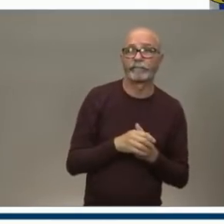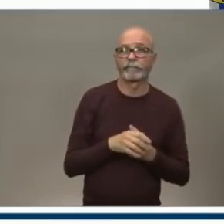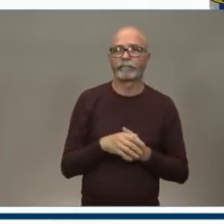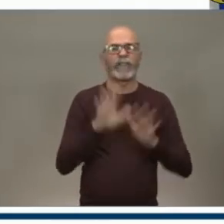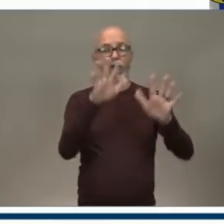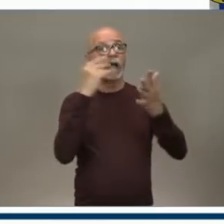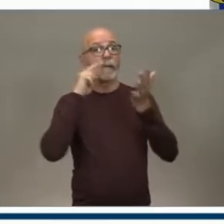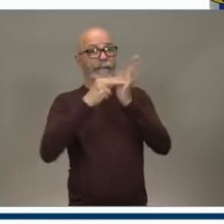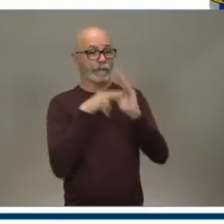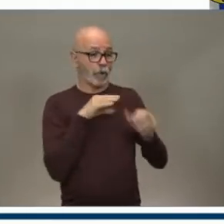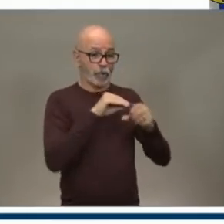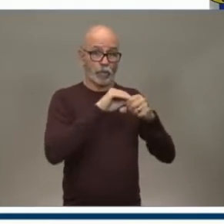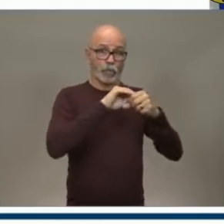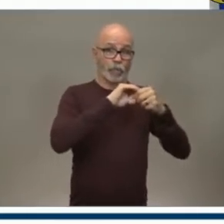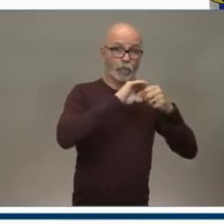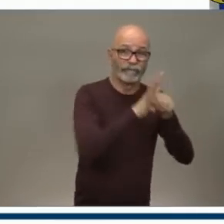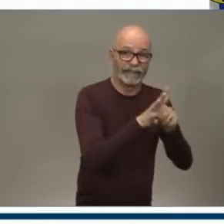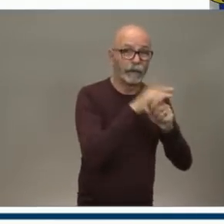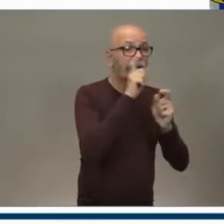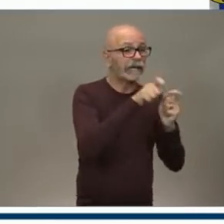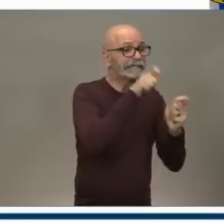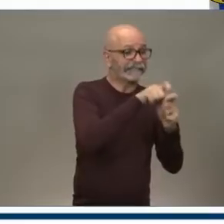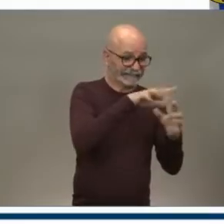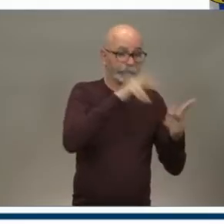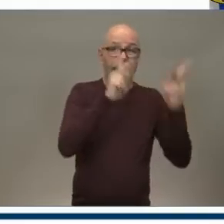are quarantining within 2 days?